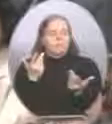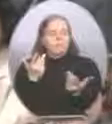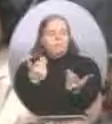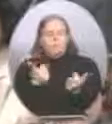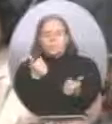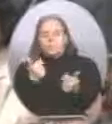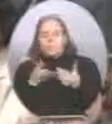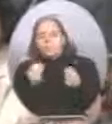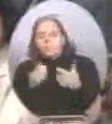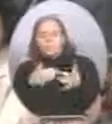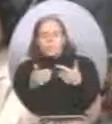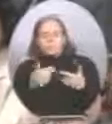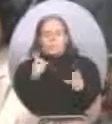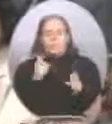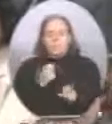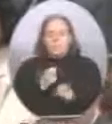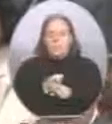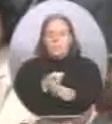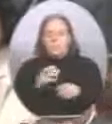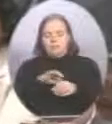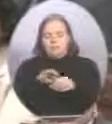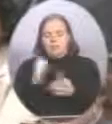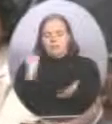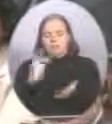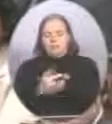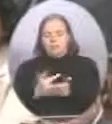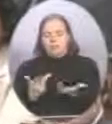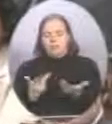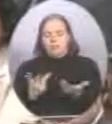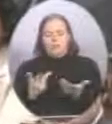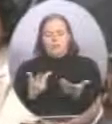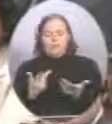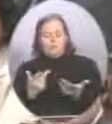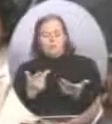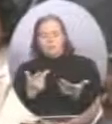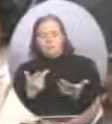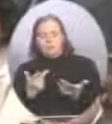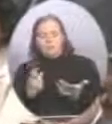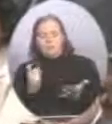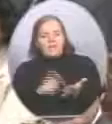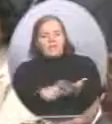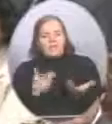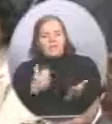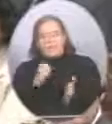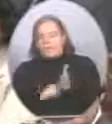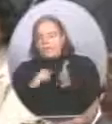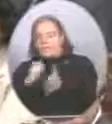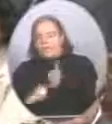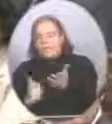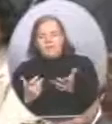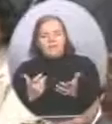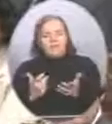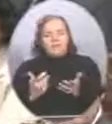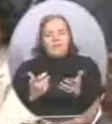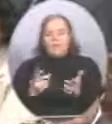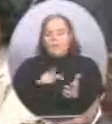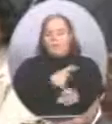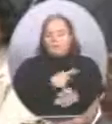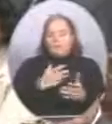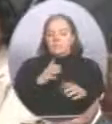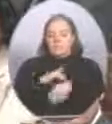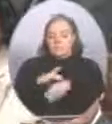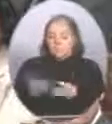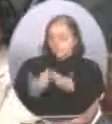when their current supply hasn't been met. At the request of the provinces and the territories, we are fast-tracking approvals of four